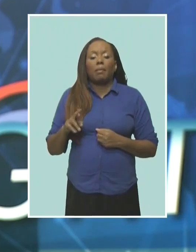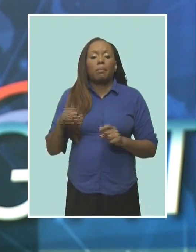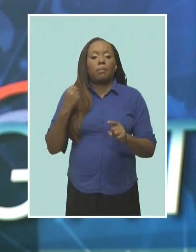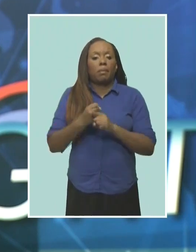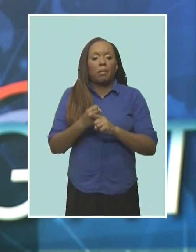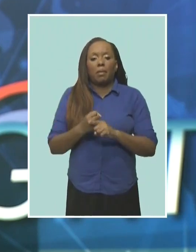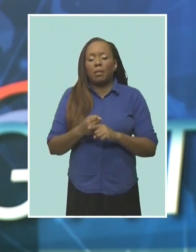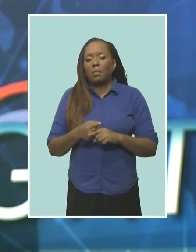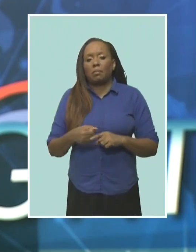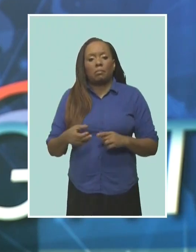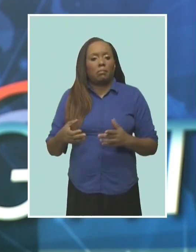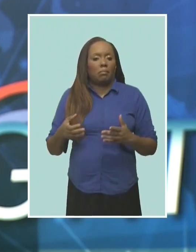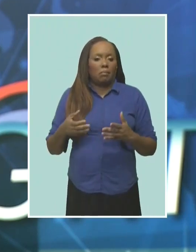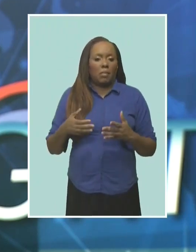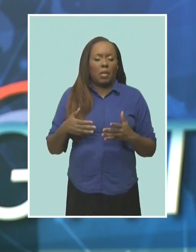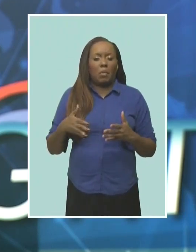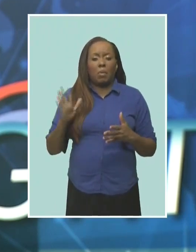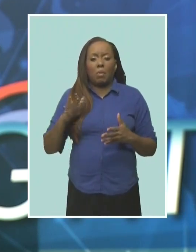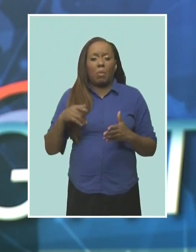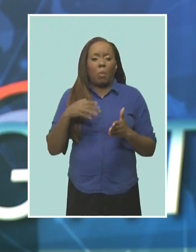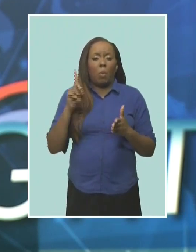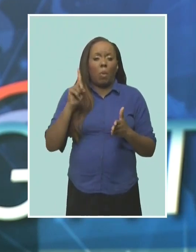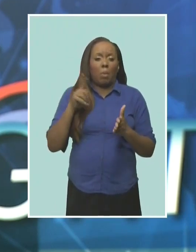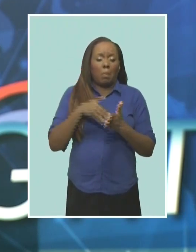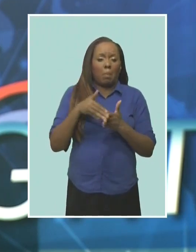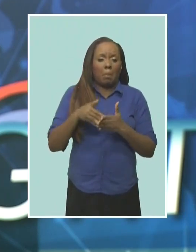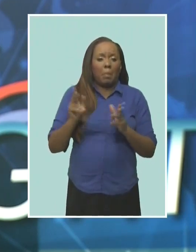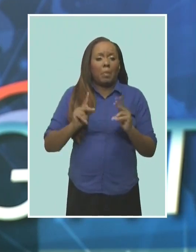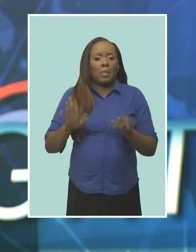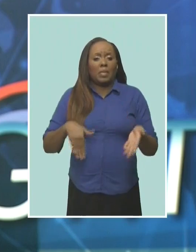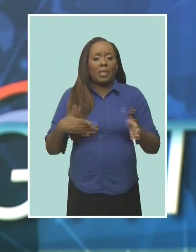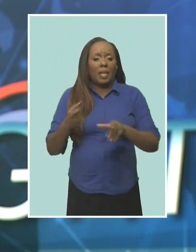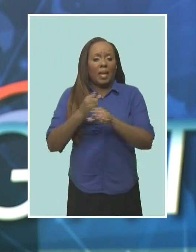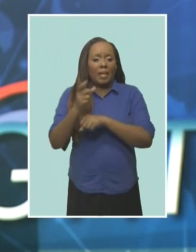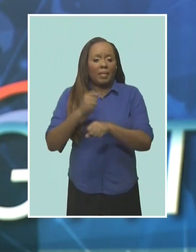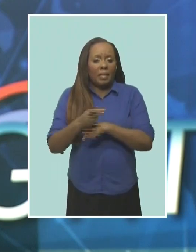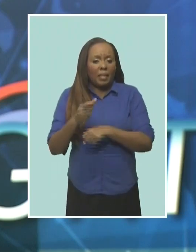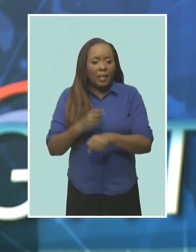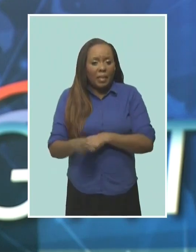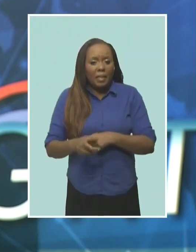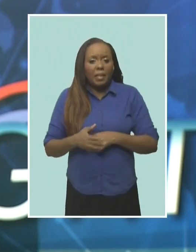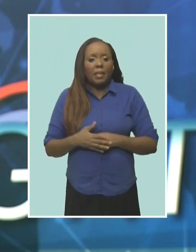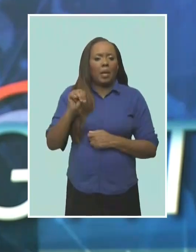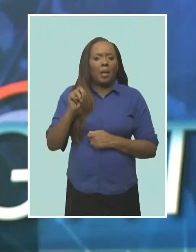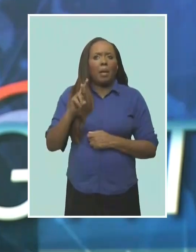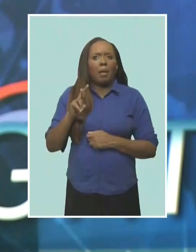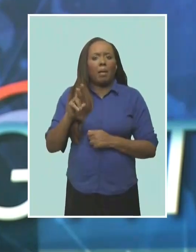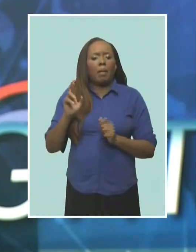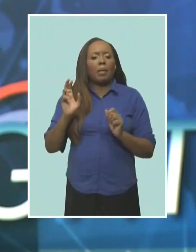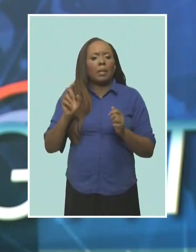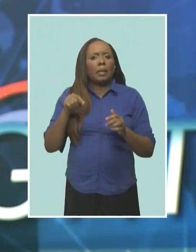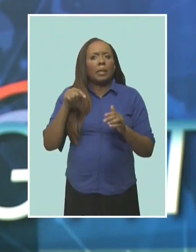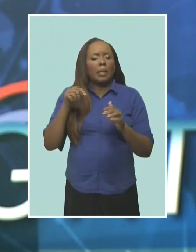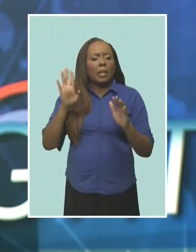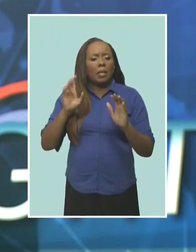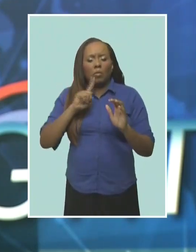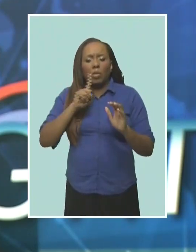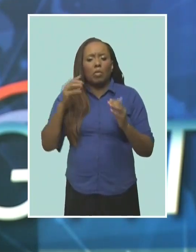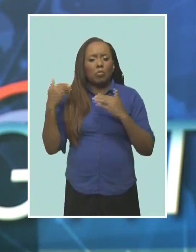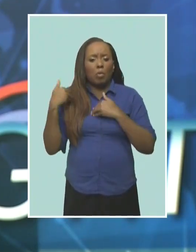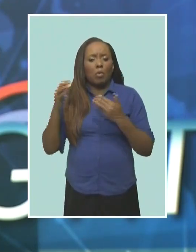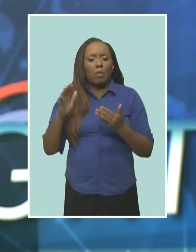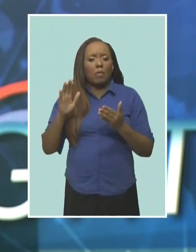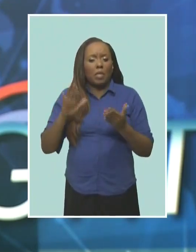million lives a year directly and is responsible indirectly for just under 4 million more. Well, as part of a